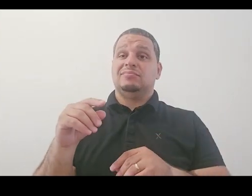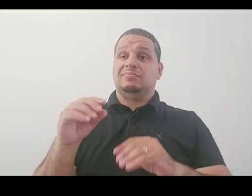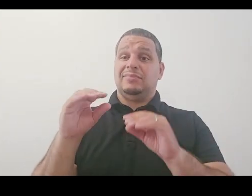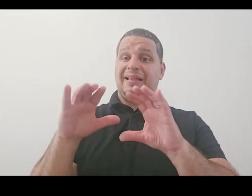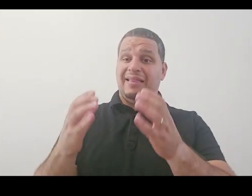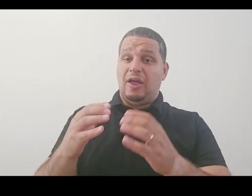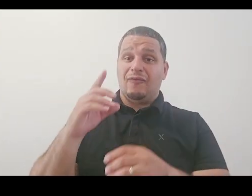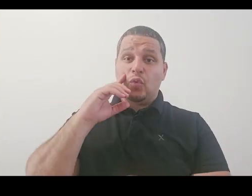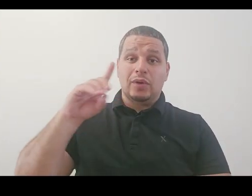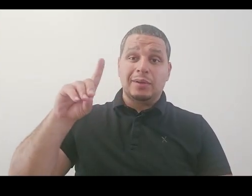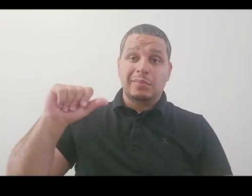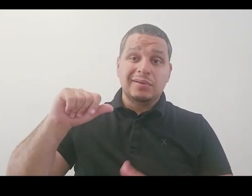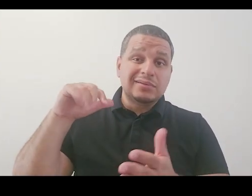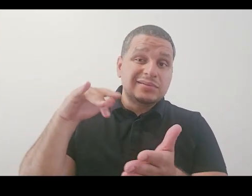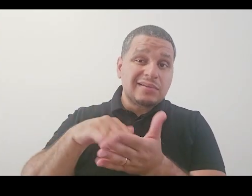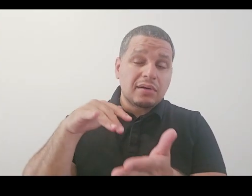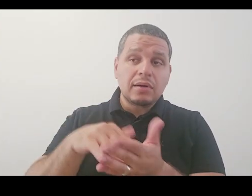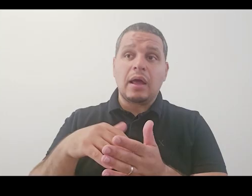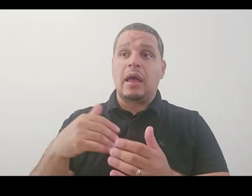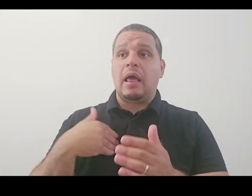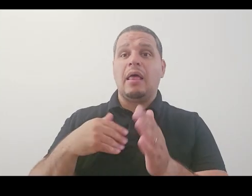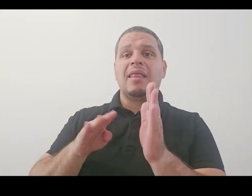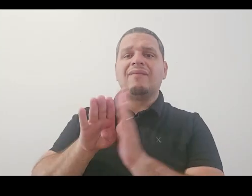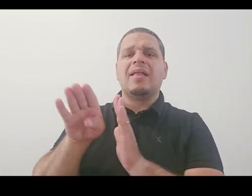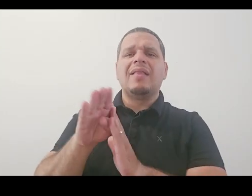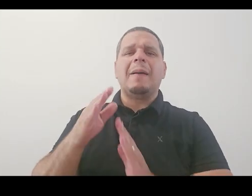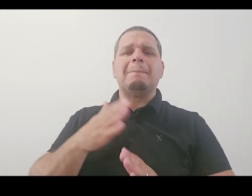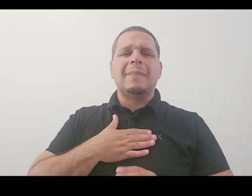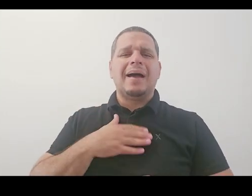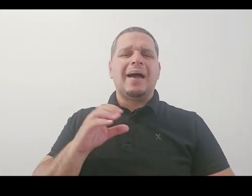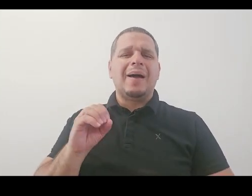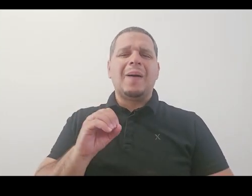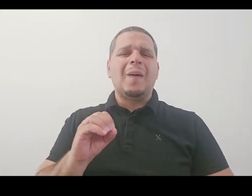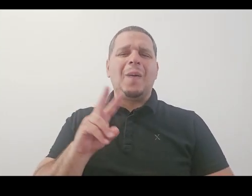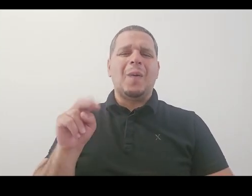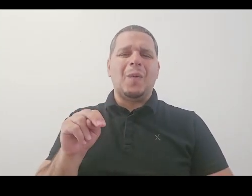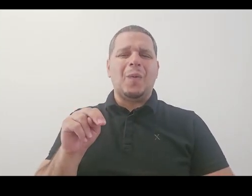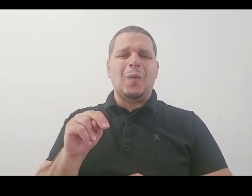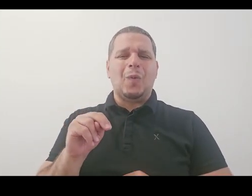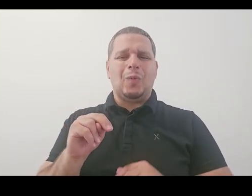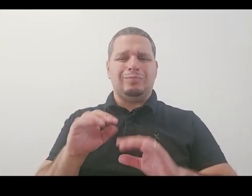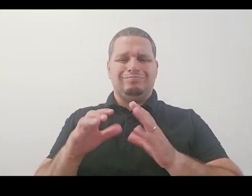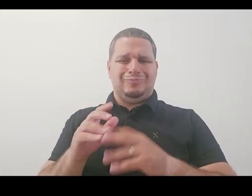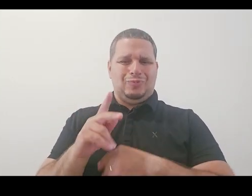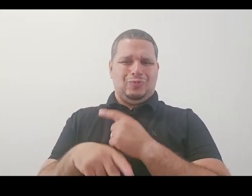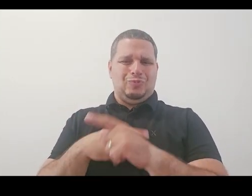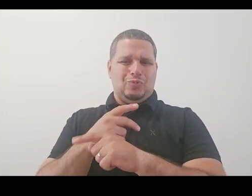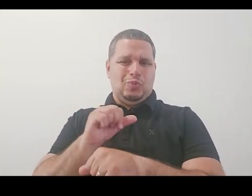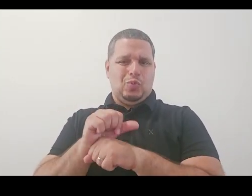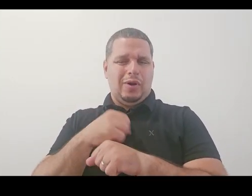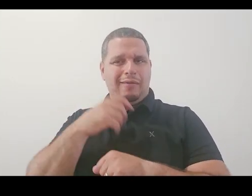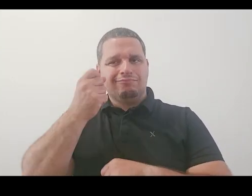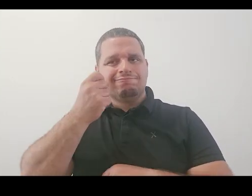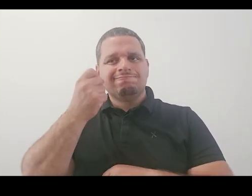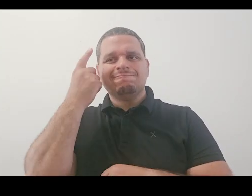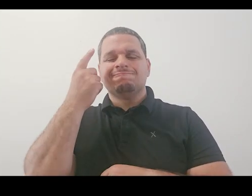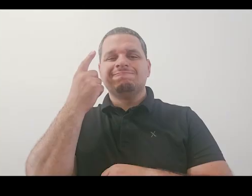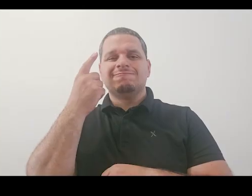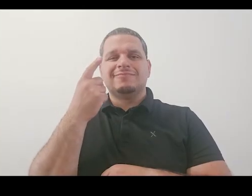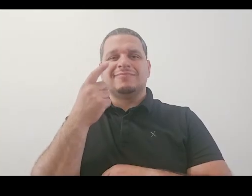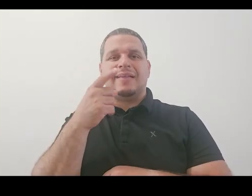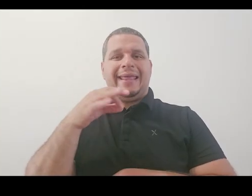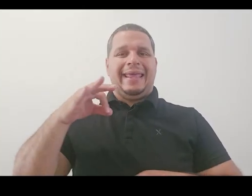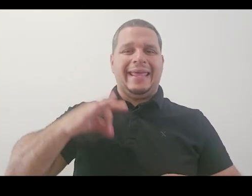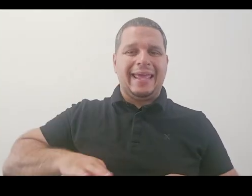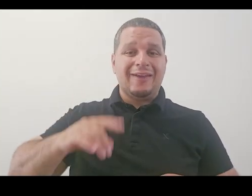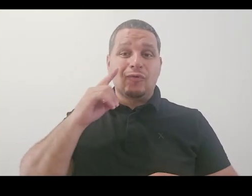in disability studies and I've developed my own body of work, I've learned a lot about the gain that comes through